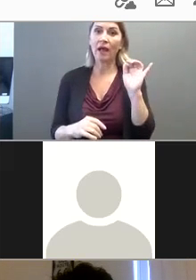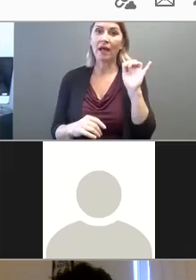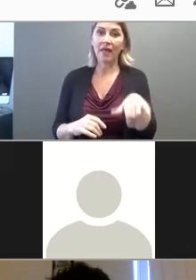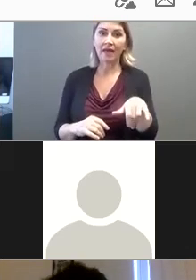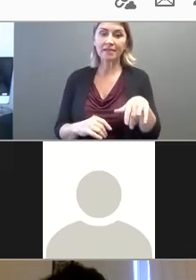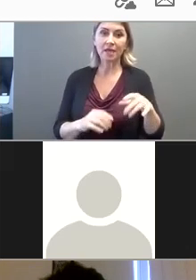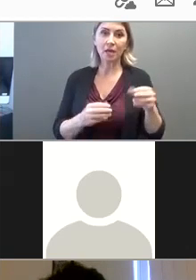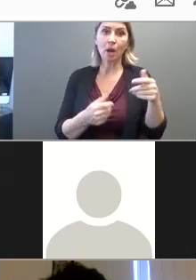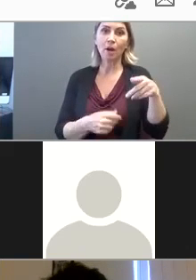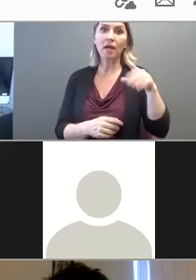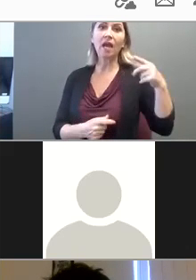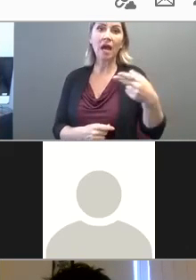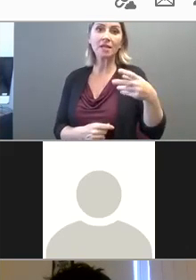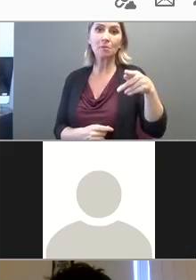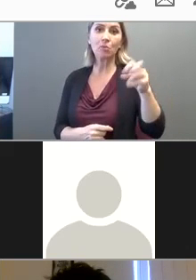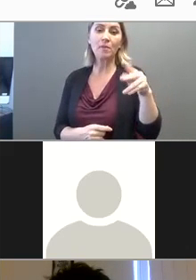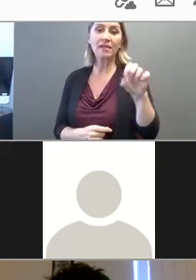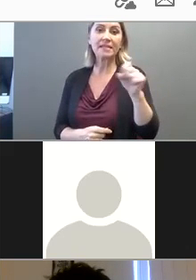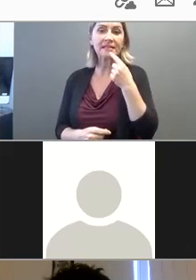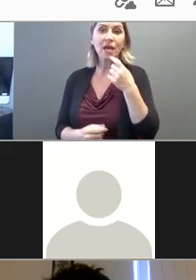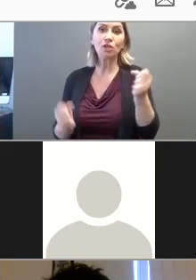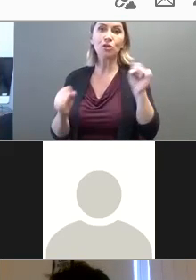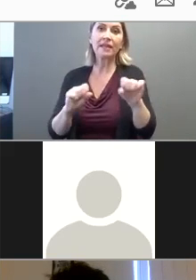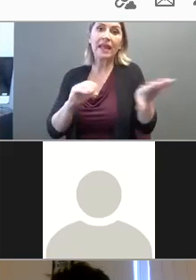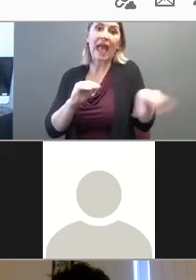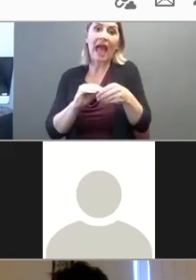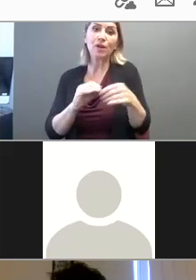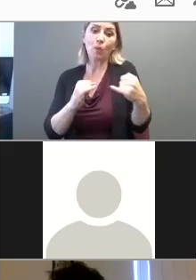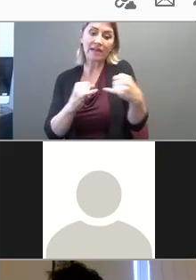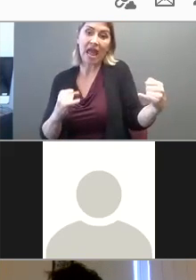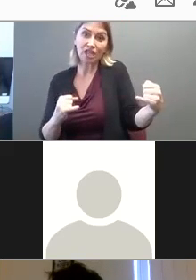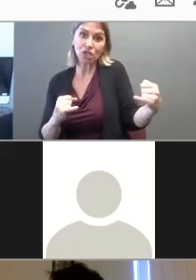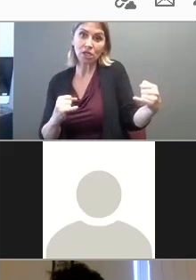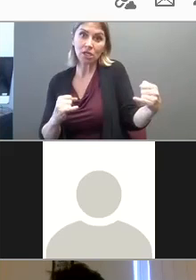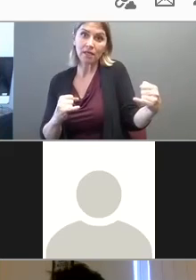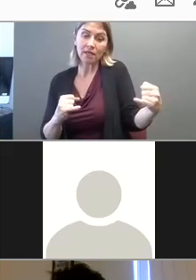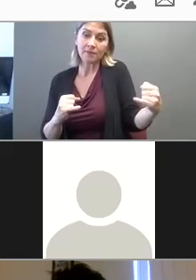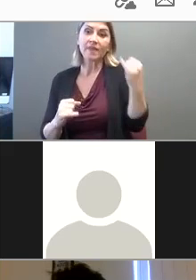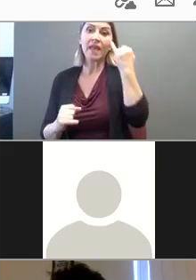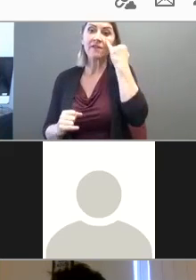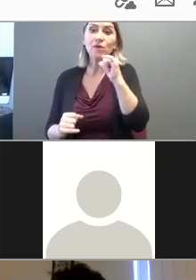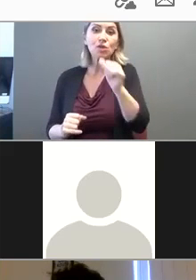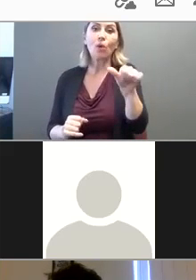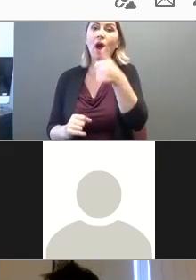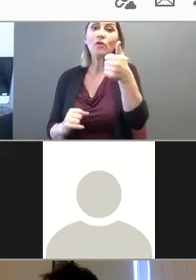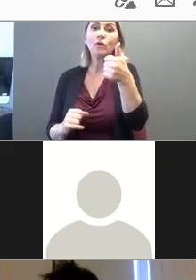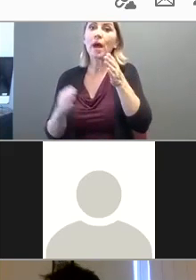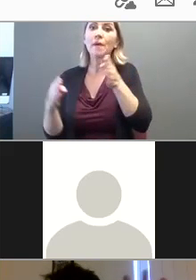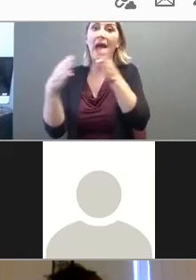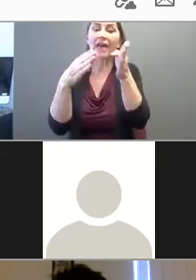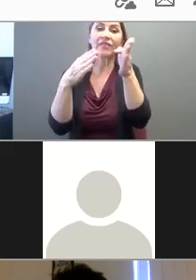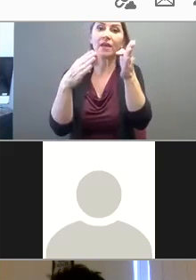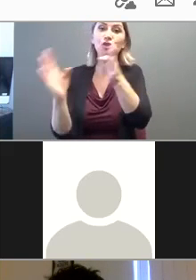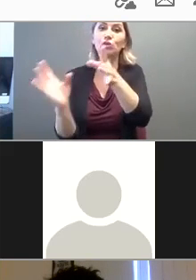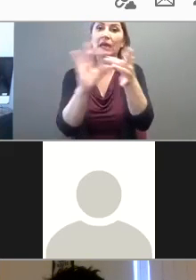says that you can add one edge or the other edge as long as there is no other path connecting between these